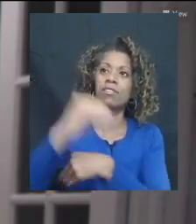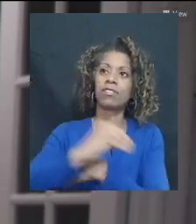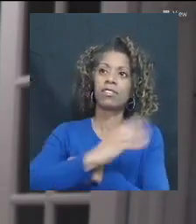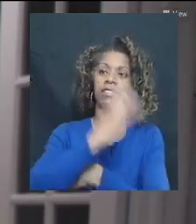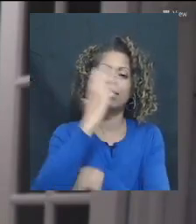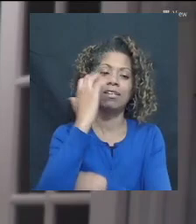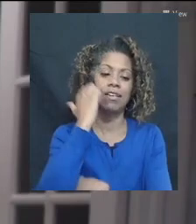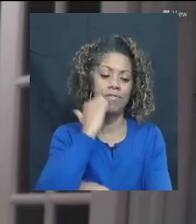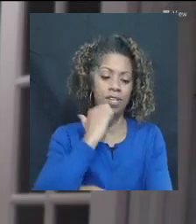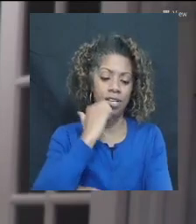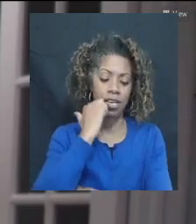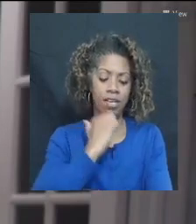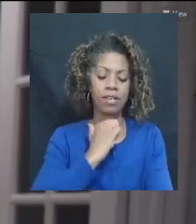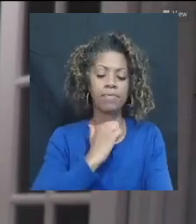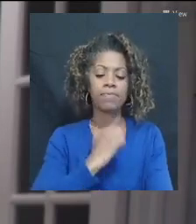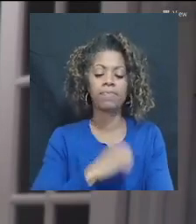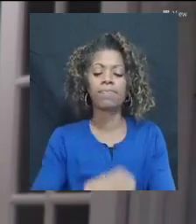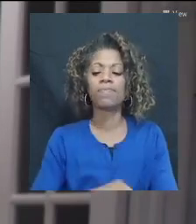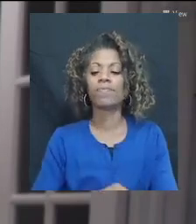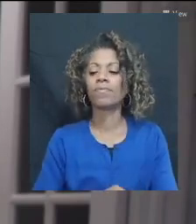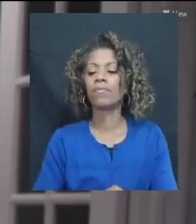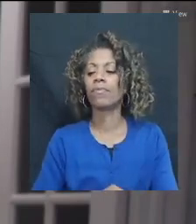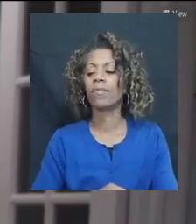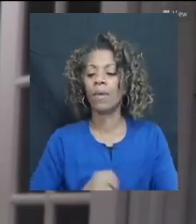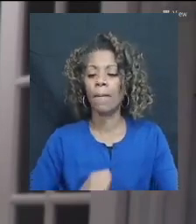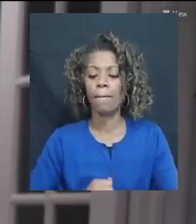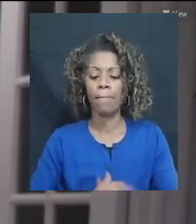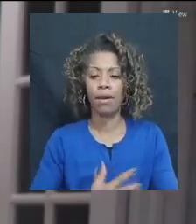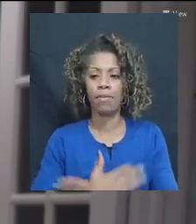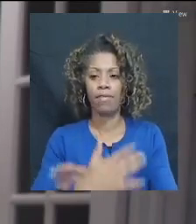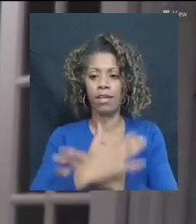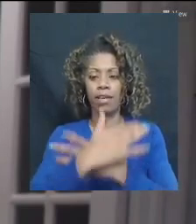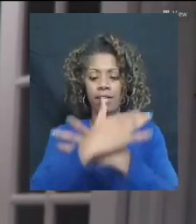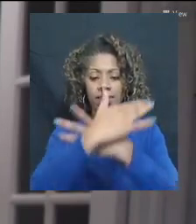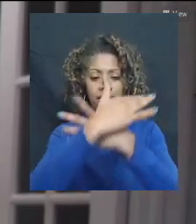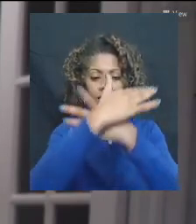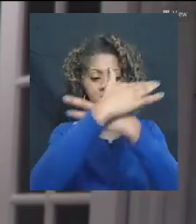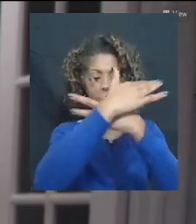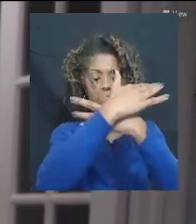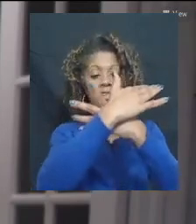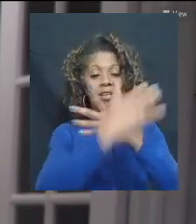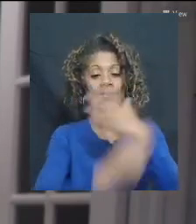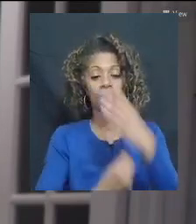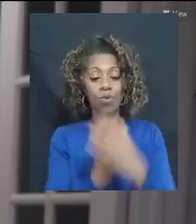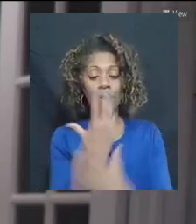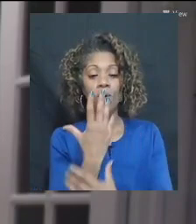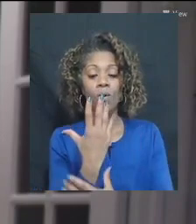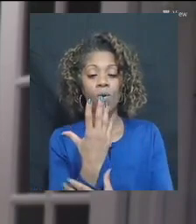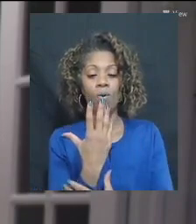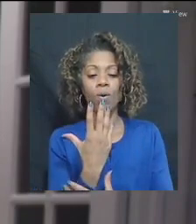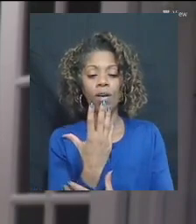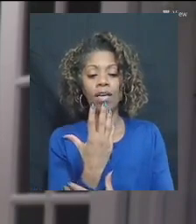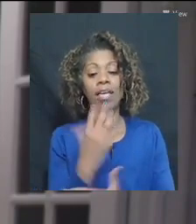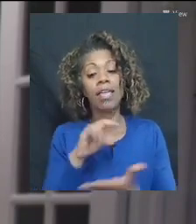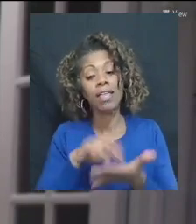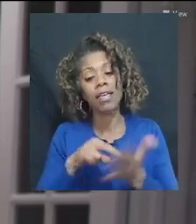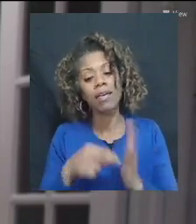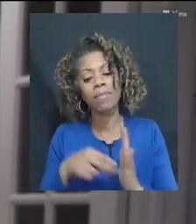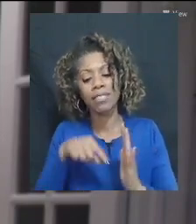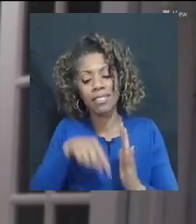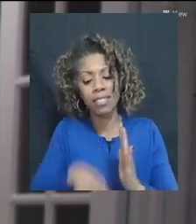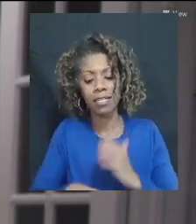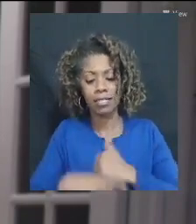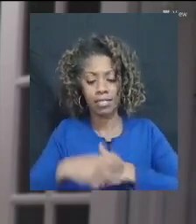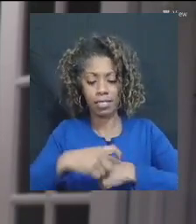flits, spreads yellow beauty. We have come to this moment in time, step by step. We don't